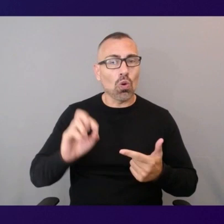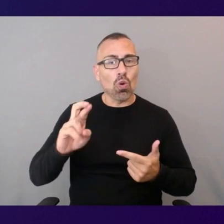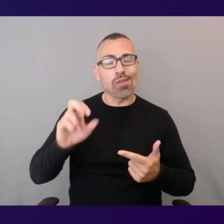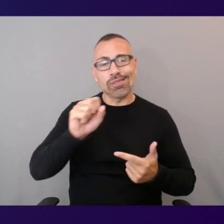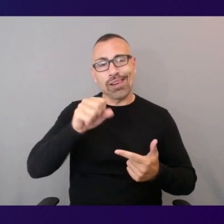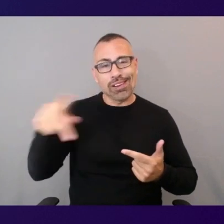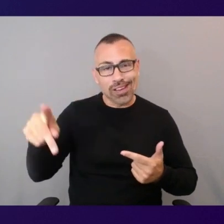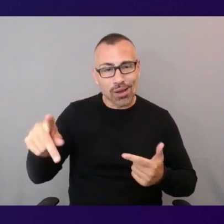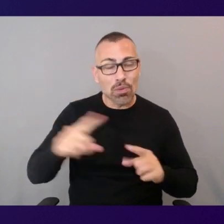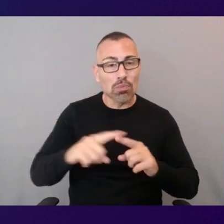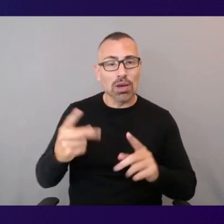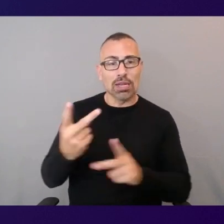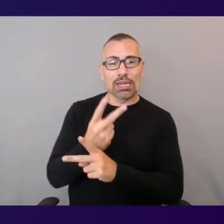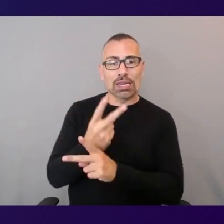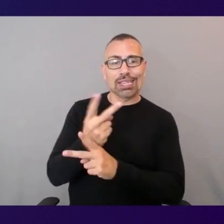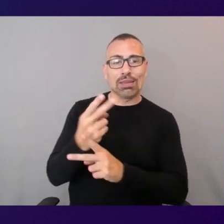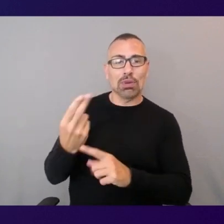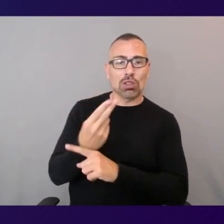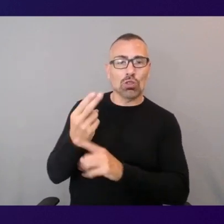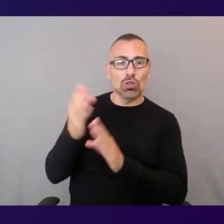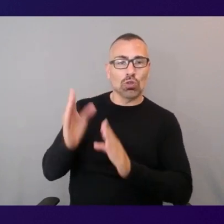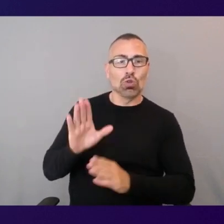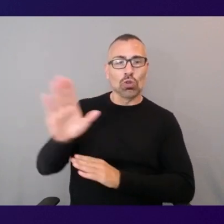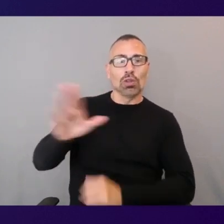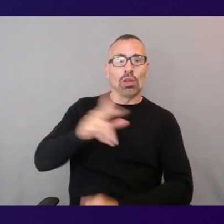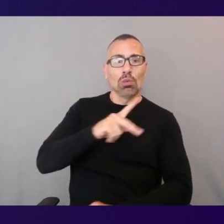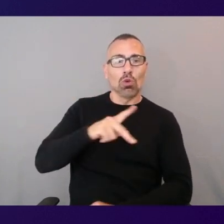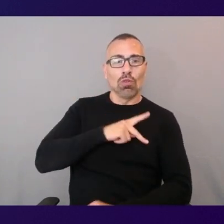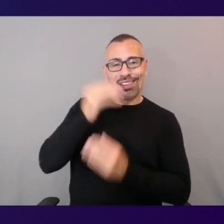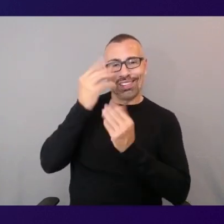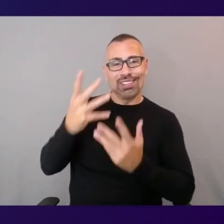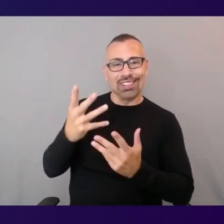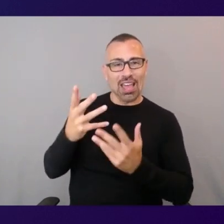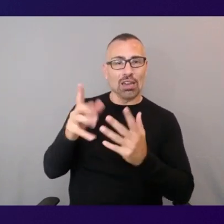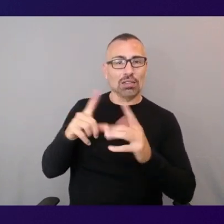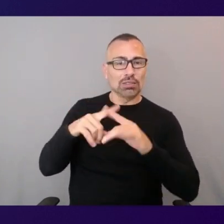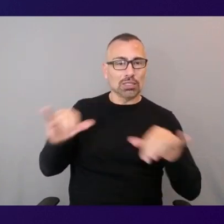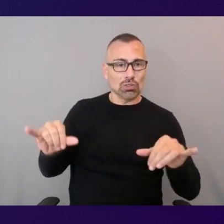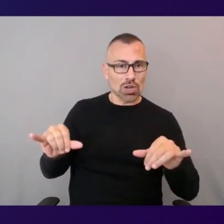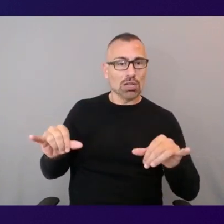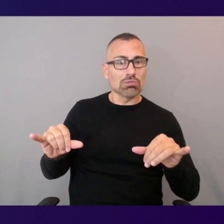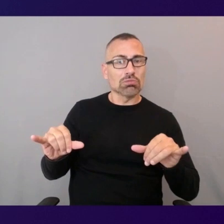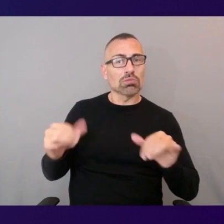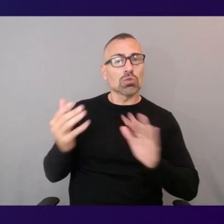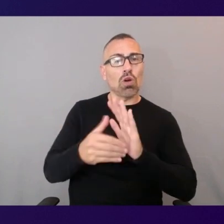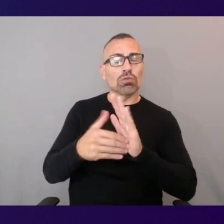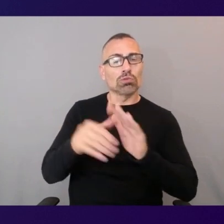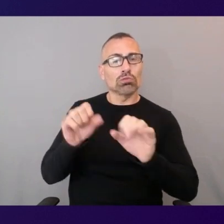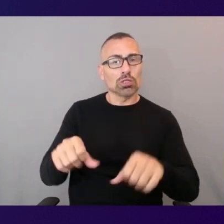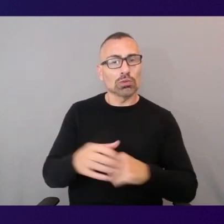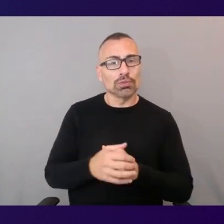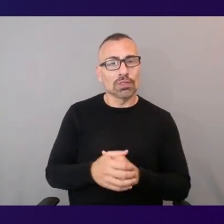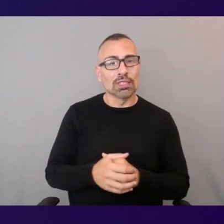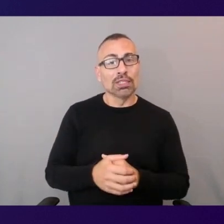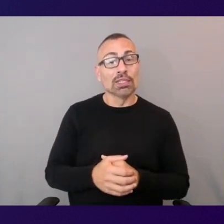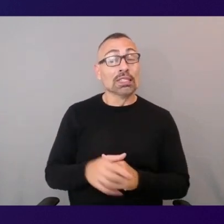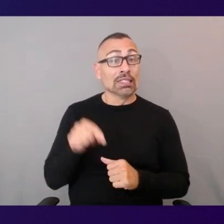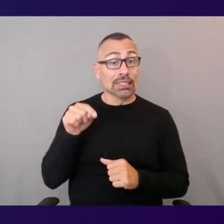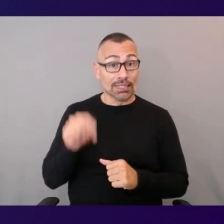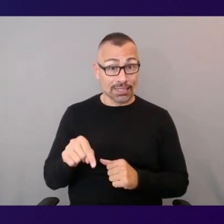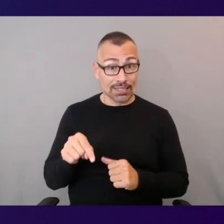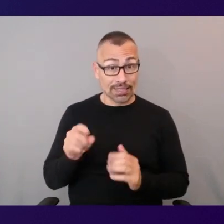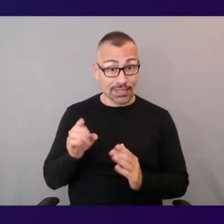the user profile and user data information synchronized as often as possible. This kind of approach definitely helps